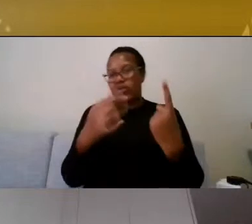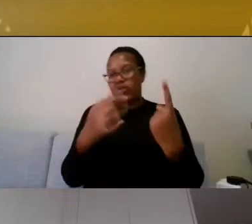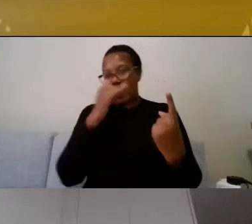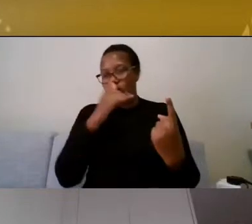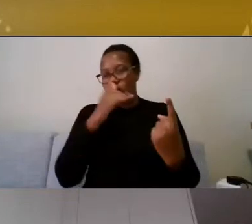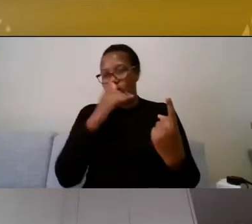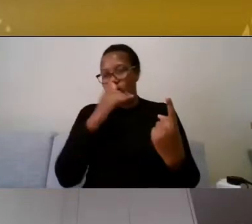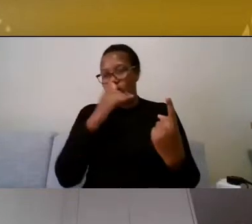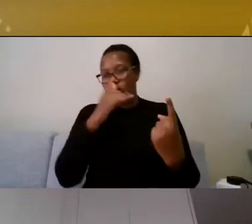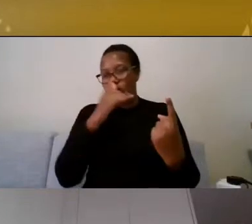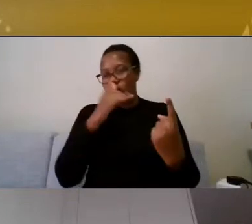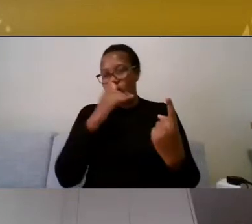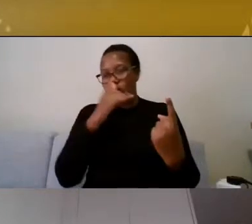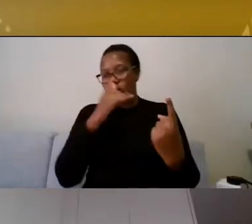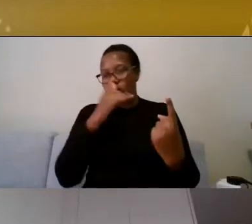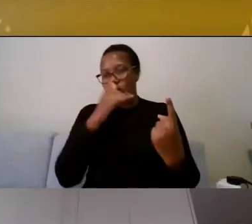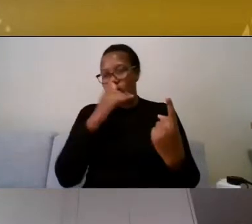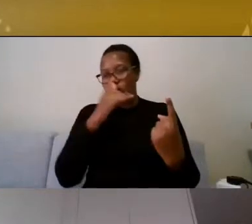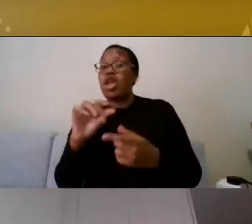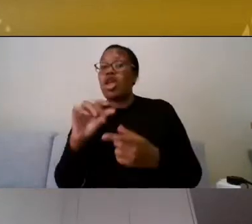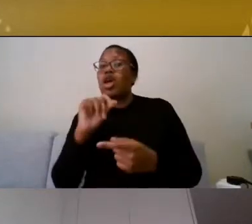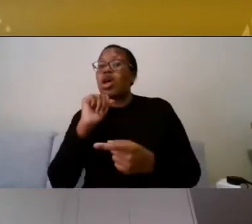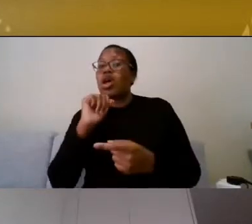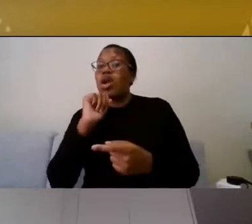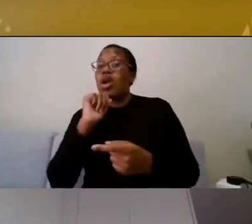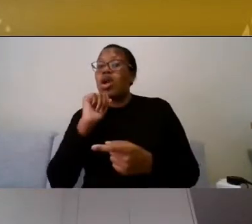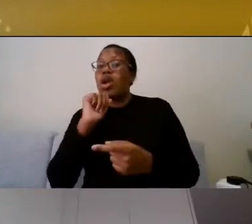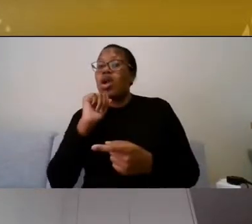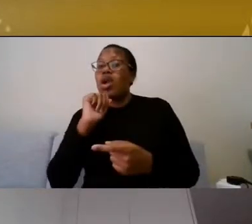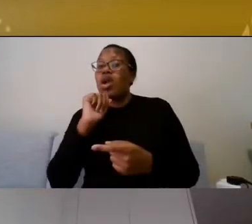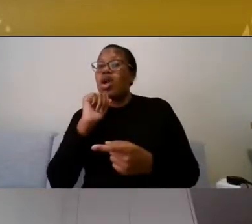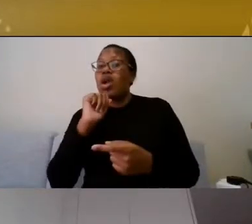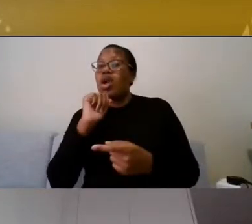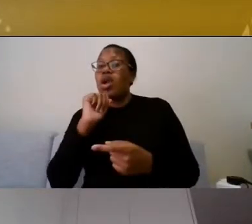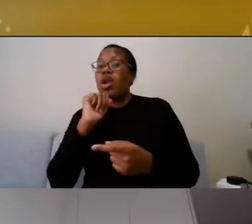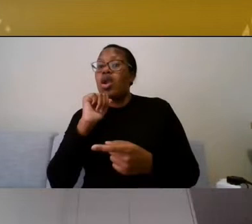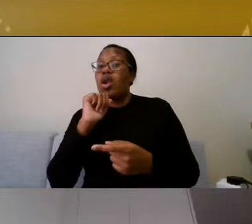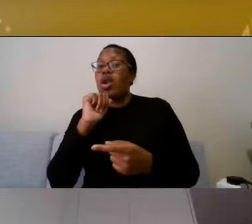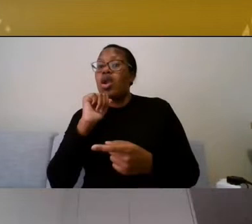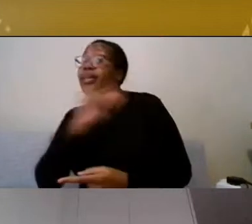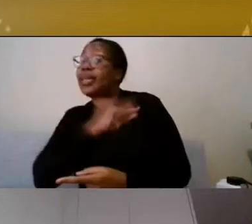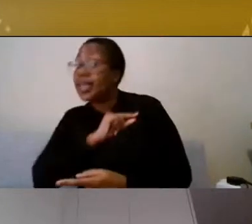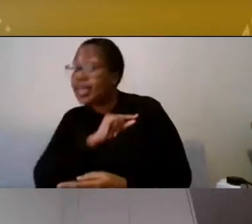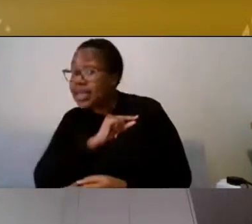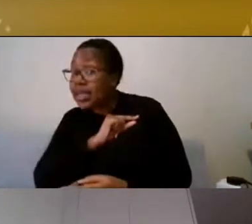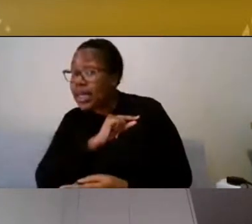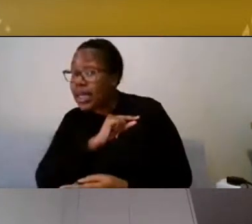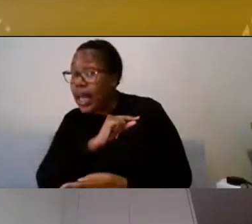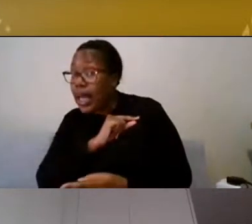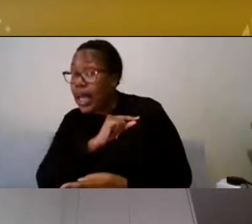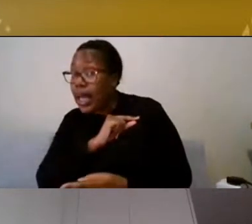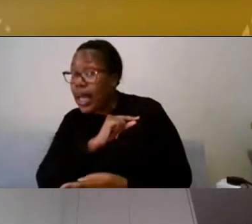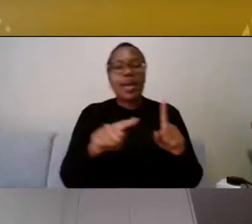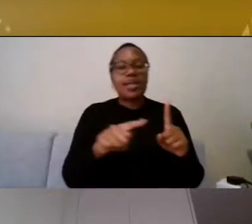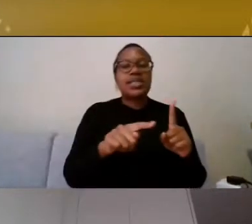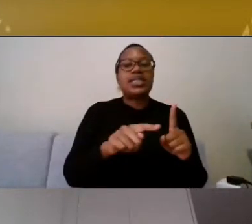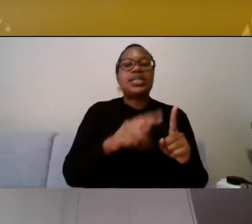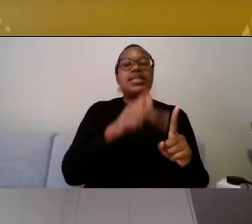be acquitted, found not guilty in a criminal matter, and still be convicted in